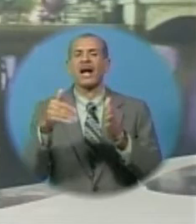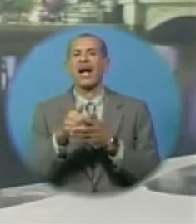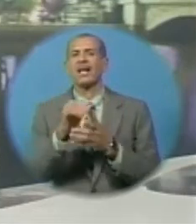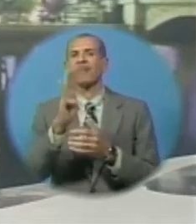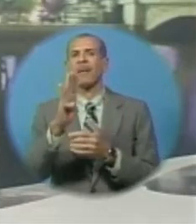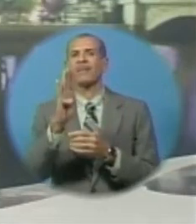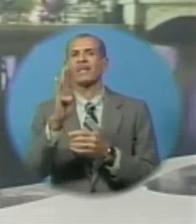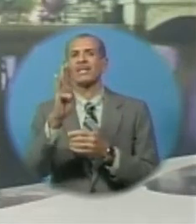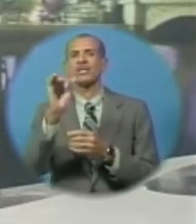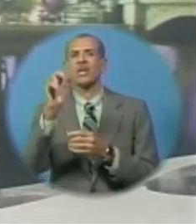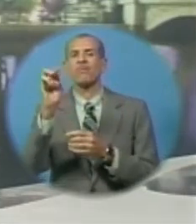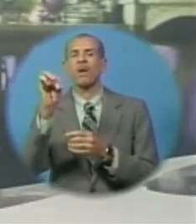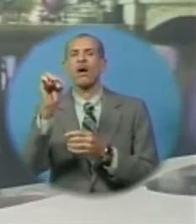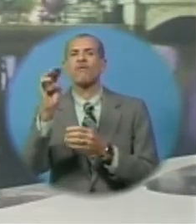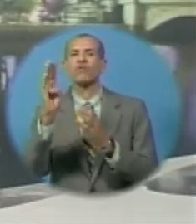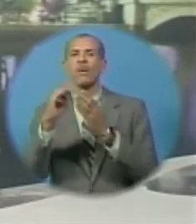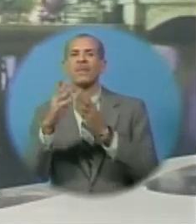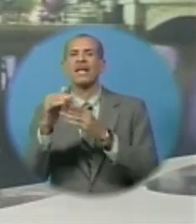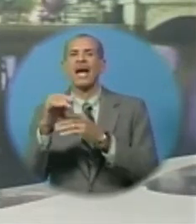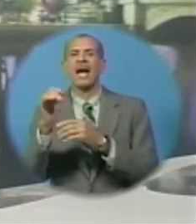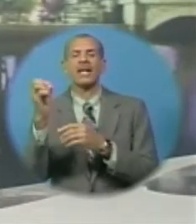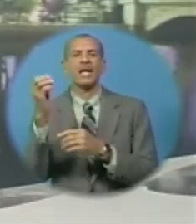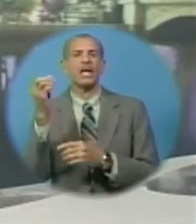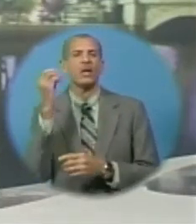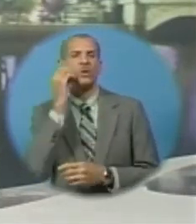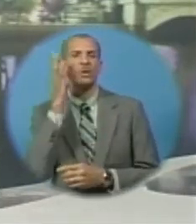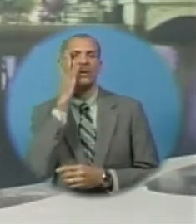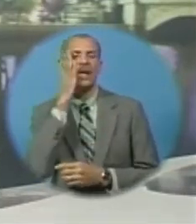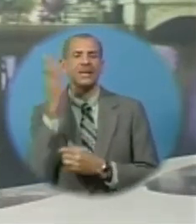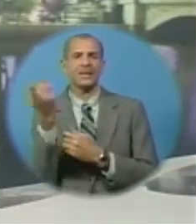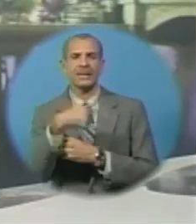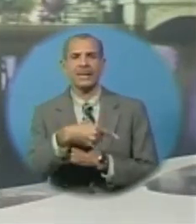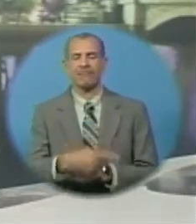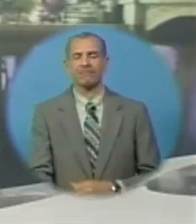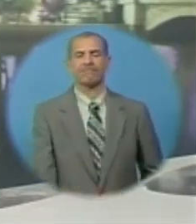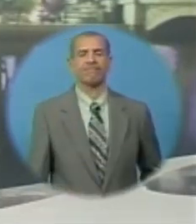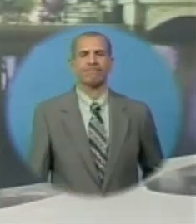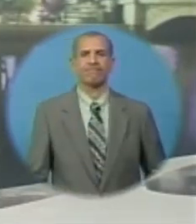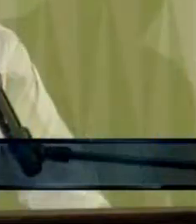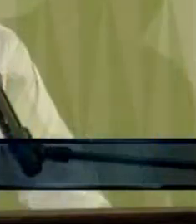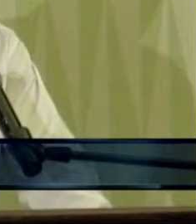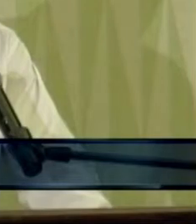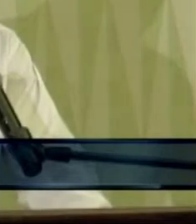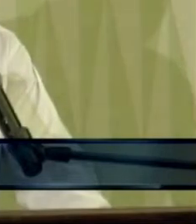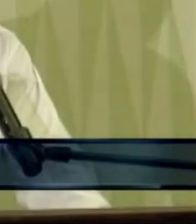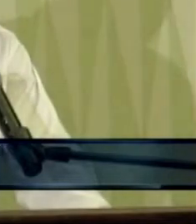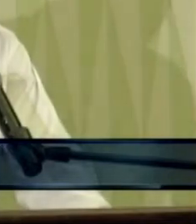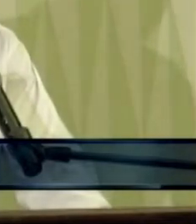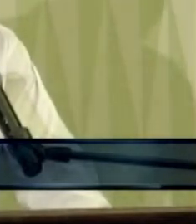of Commerce and Industries luncheon at the Hilton Hotel today. Around the world, the